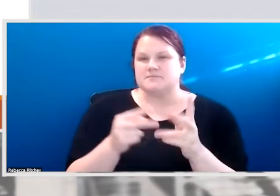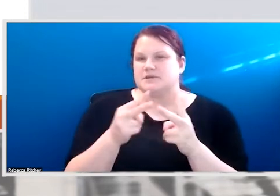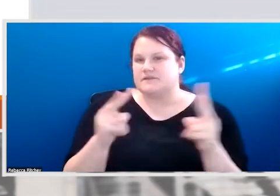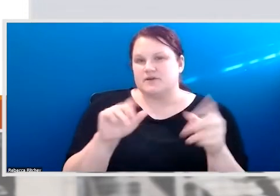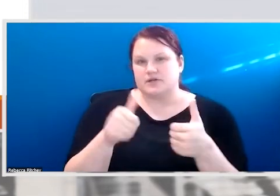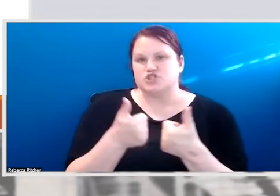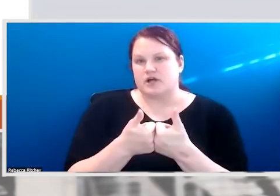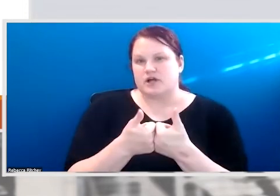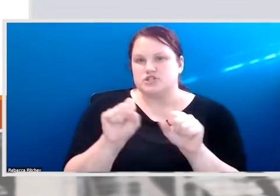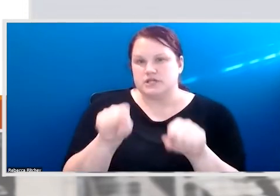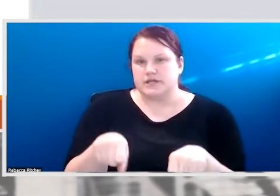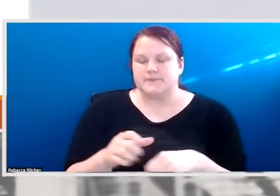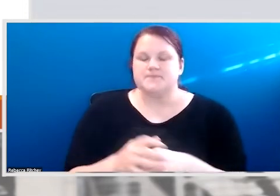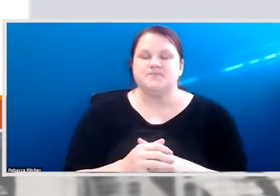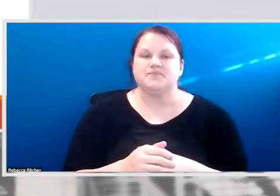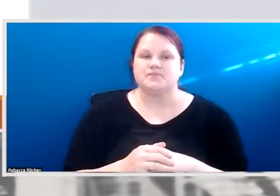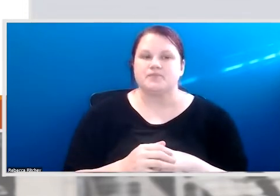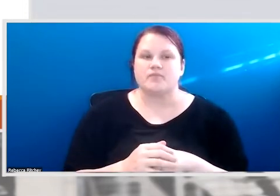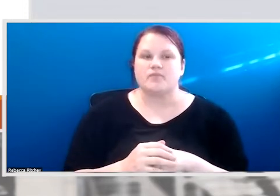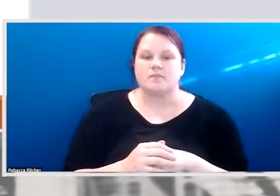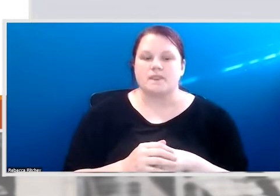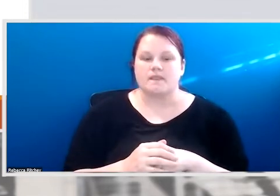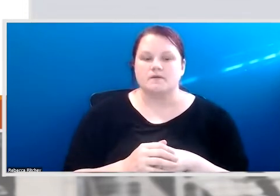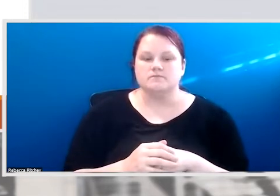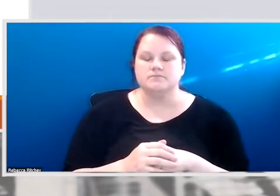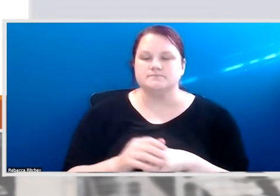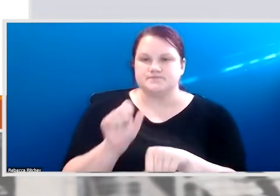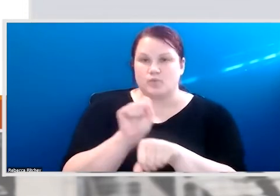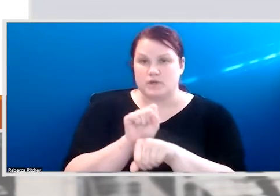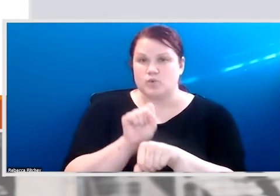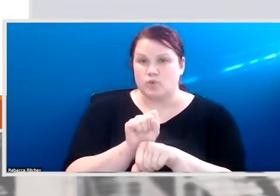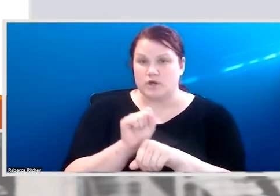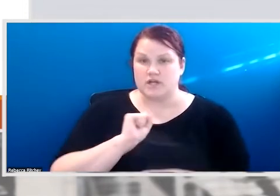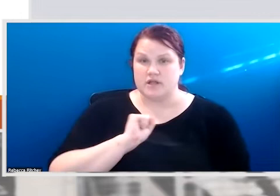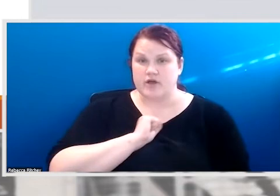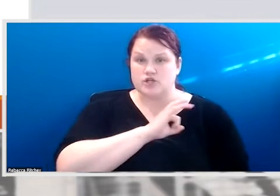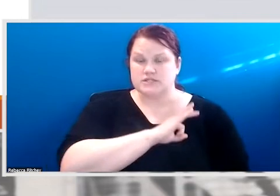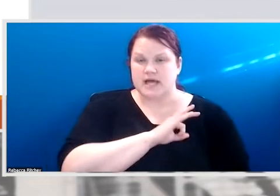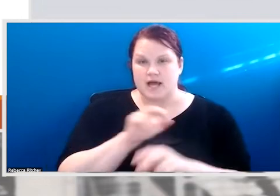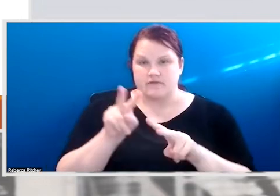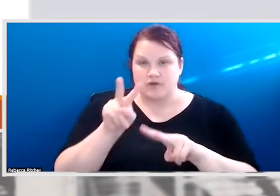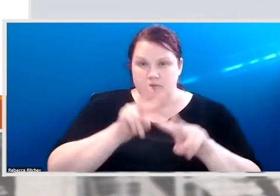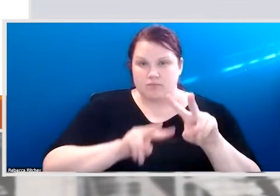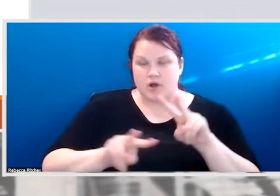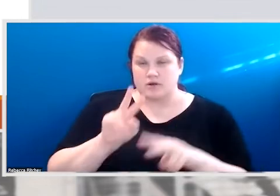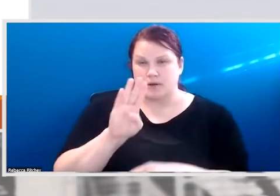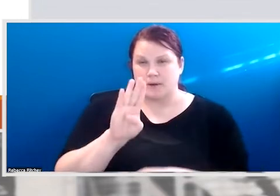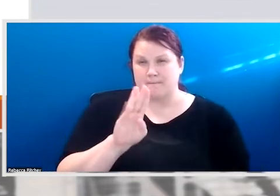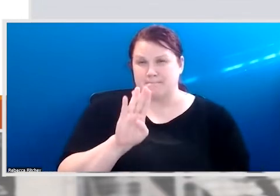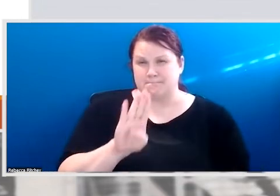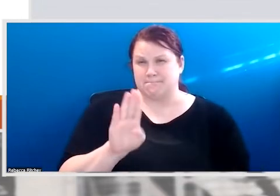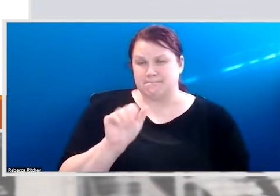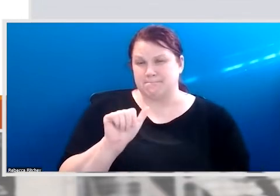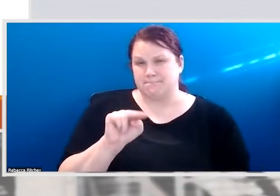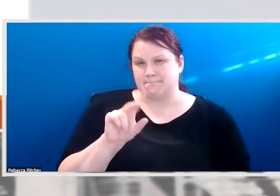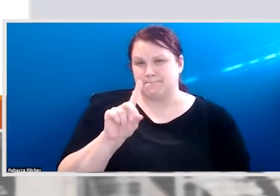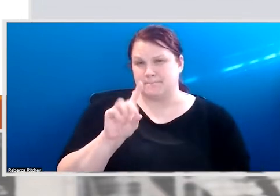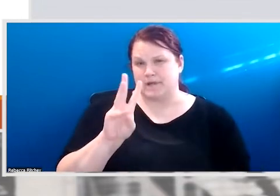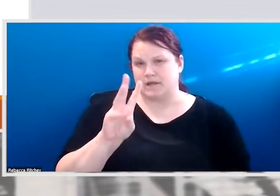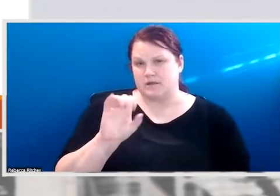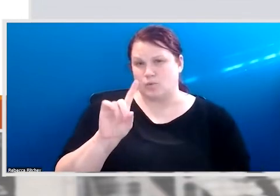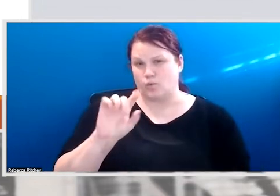challenging. And so we do work with our staff. I monitor bandwidth closely. I think that